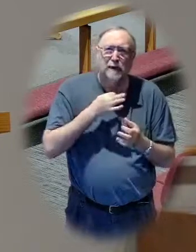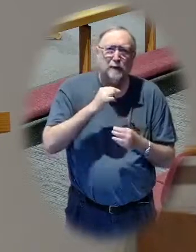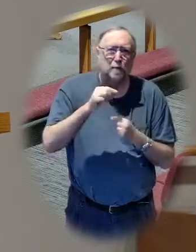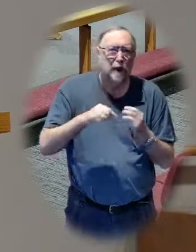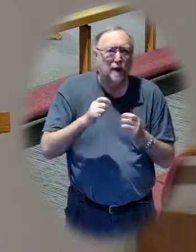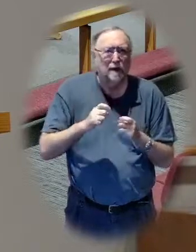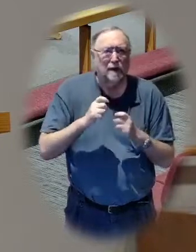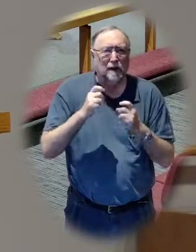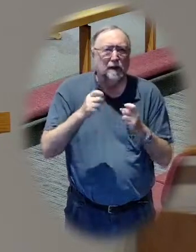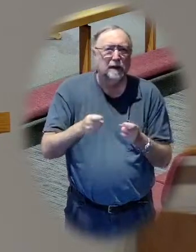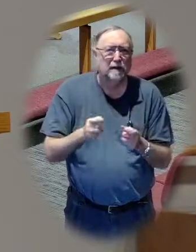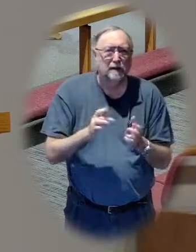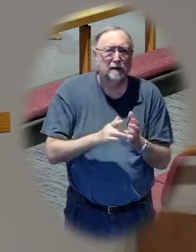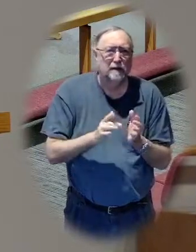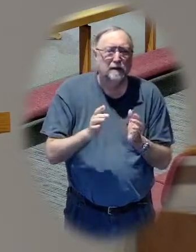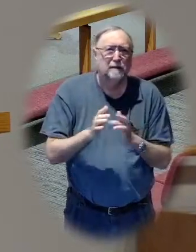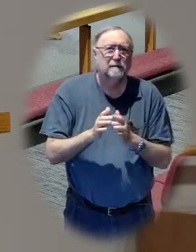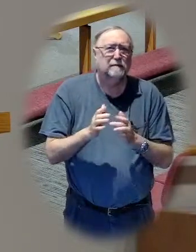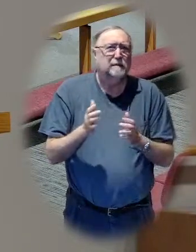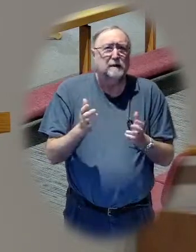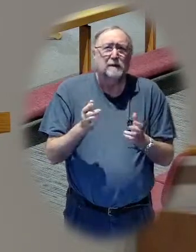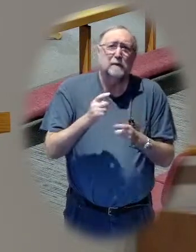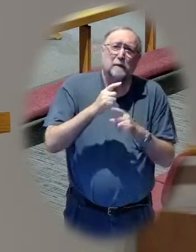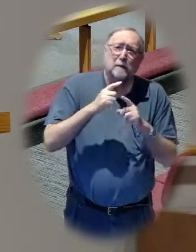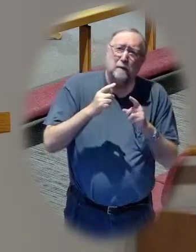what he's come to accomplish for us.